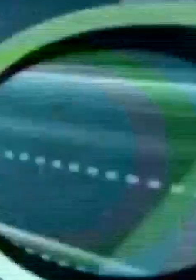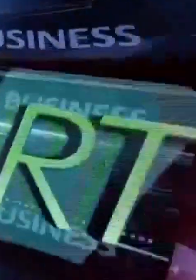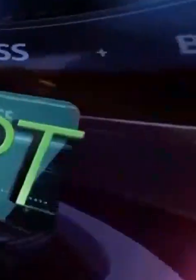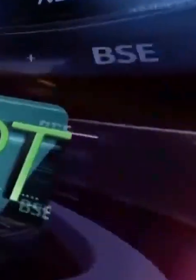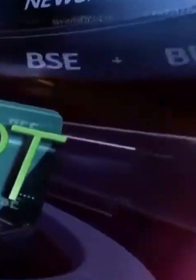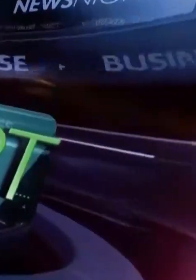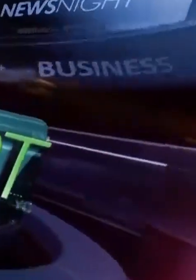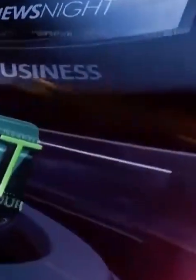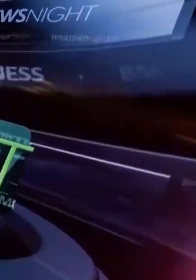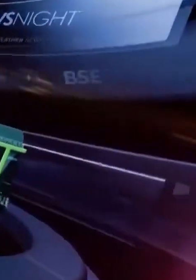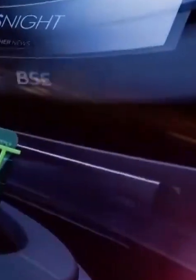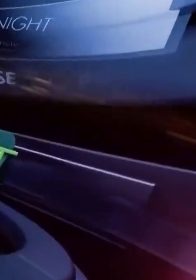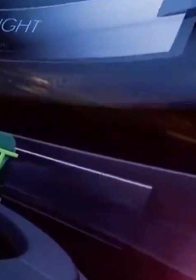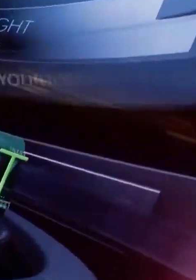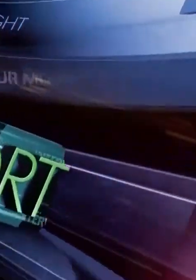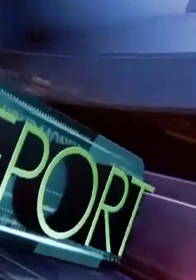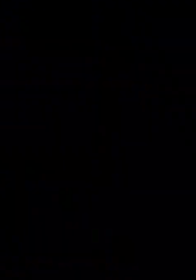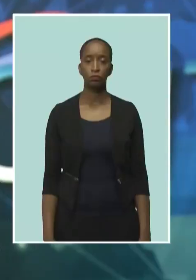enterprise.